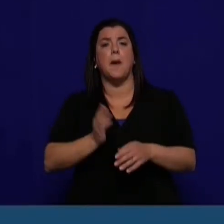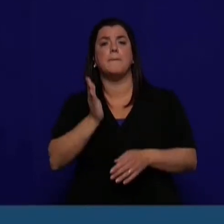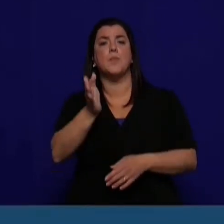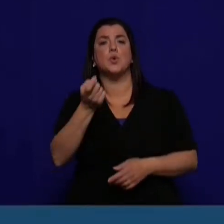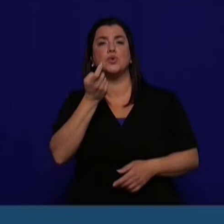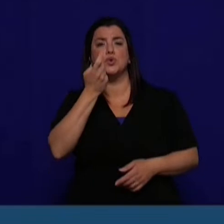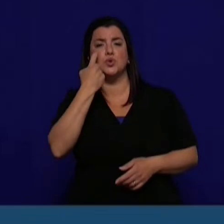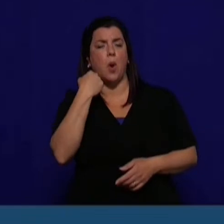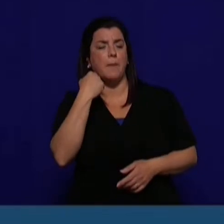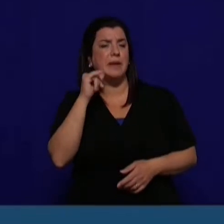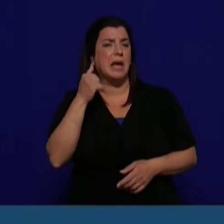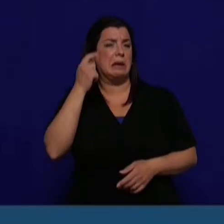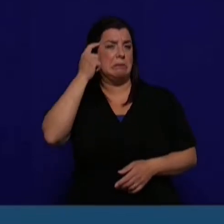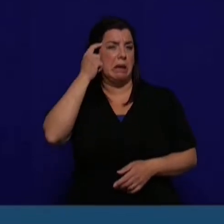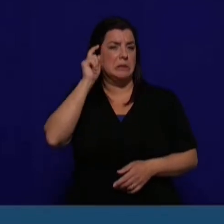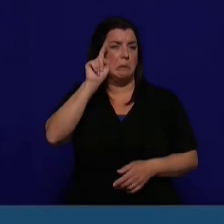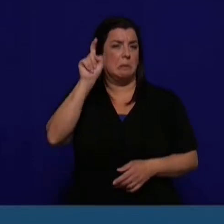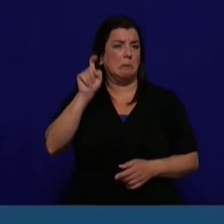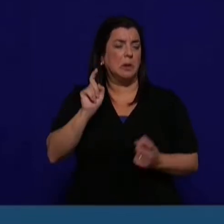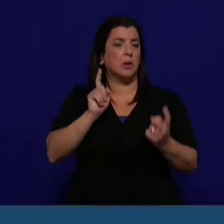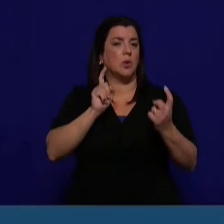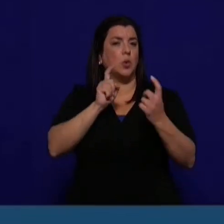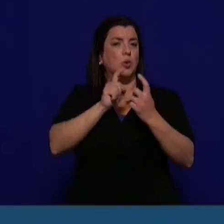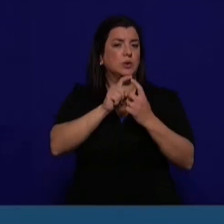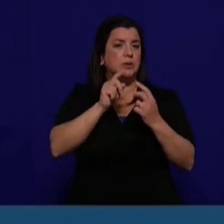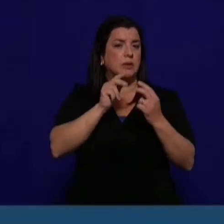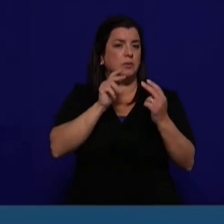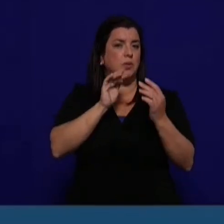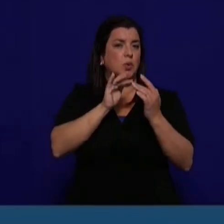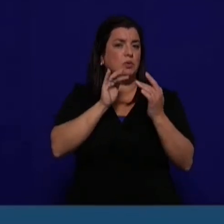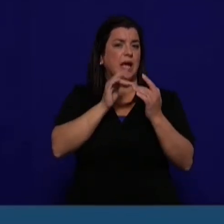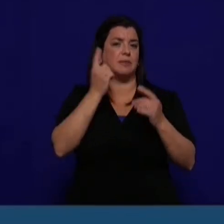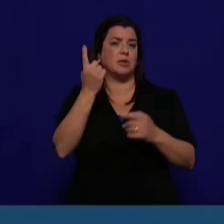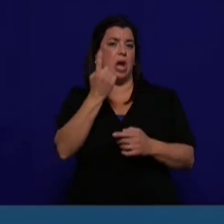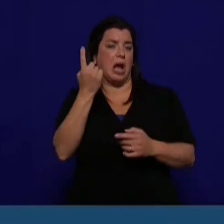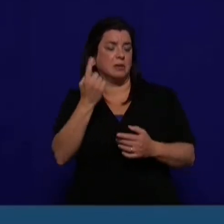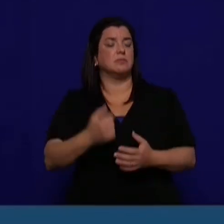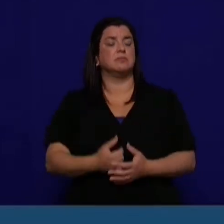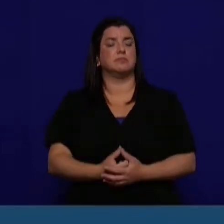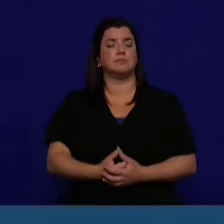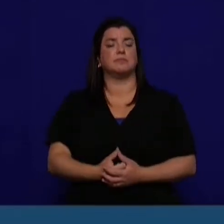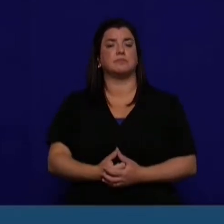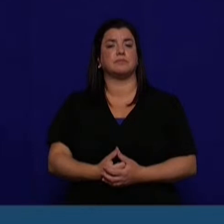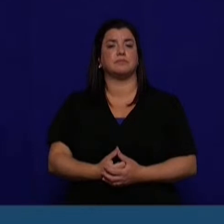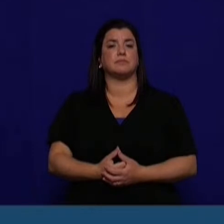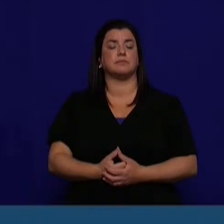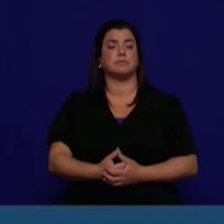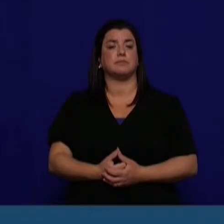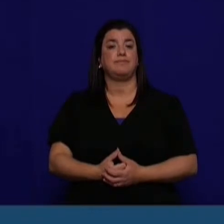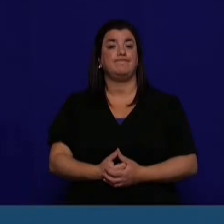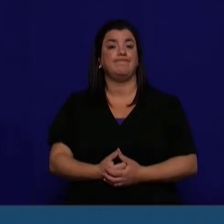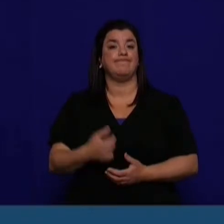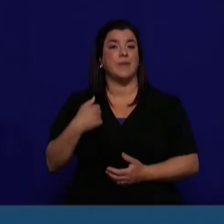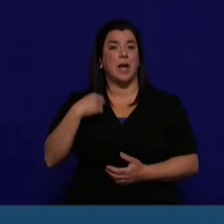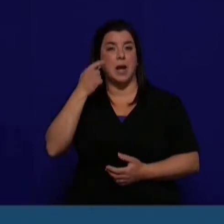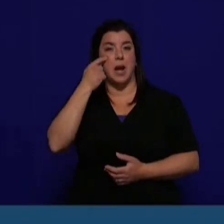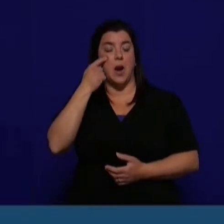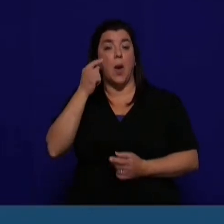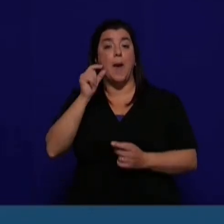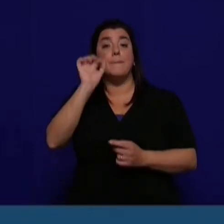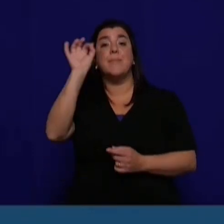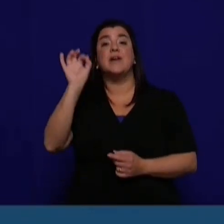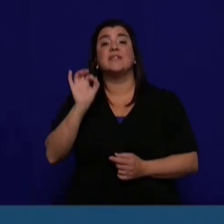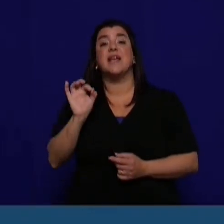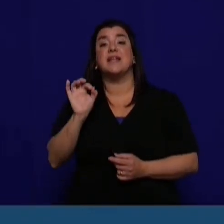intom għandkom xi sintomi li huwa importanti ħafna. Il-positivity rate ukoll rajna kambjament tajjeb